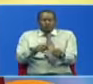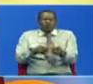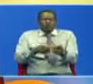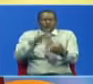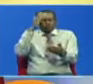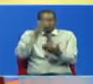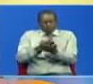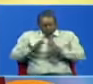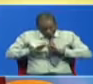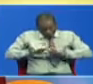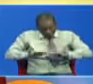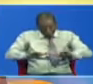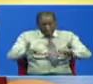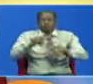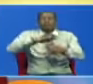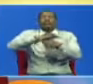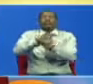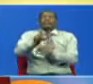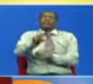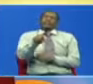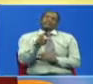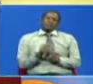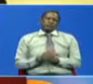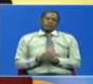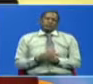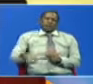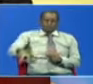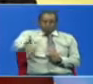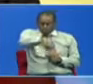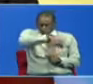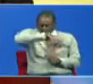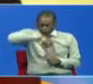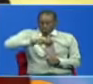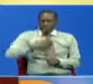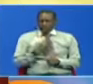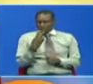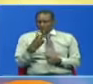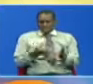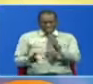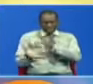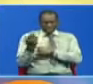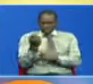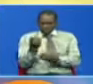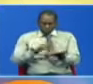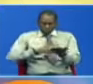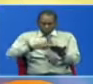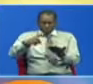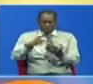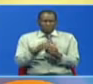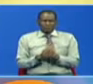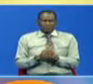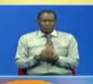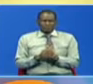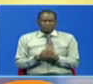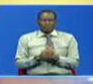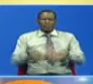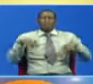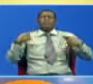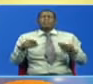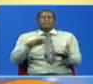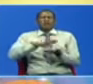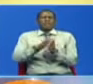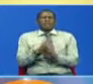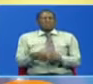virus? We have seen that in the past several weeks, people have become